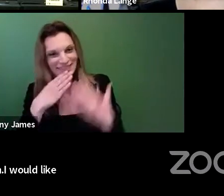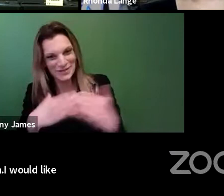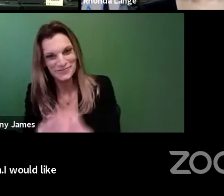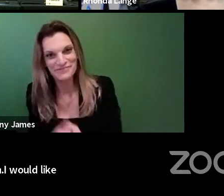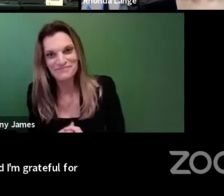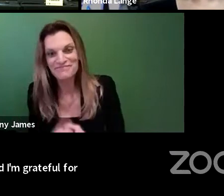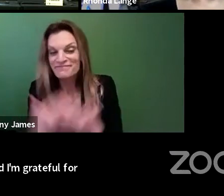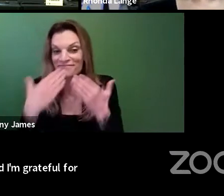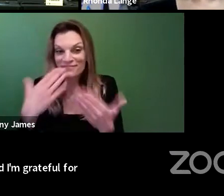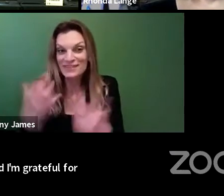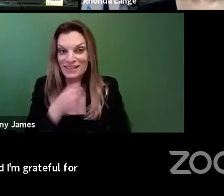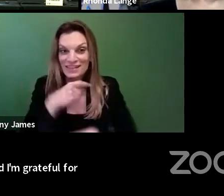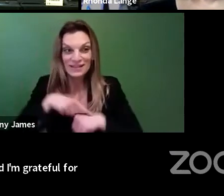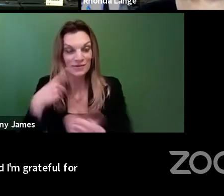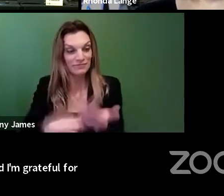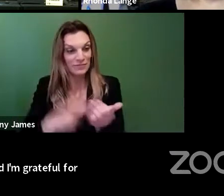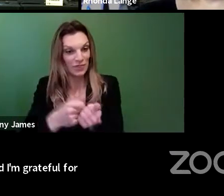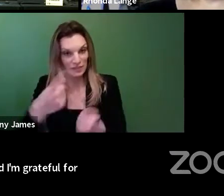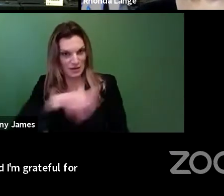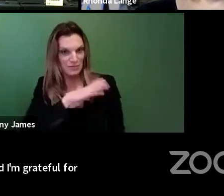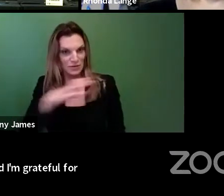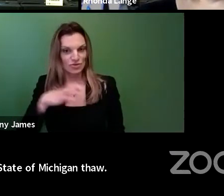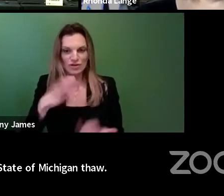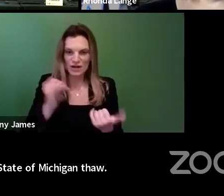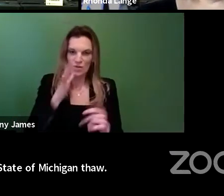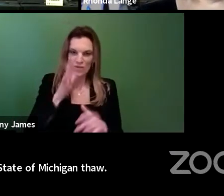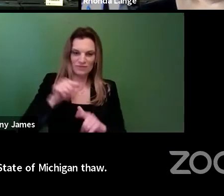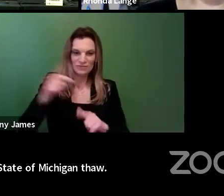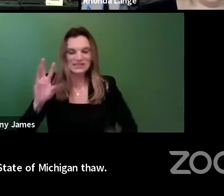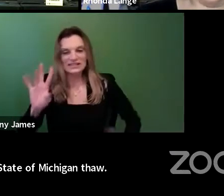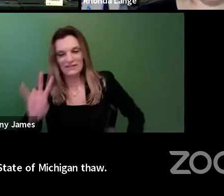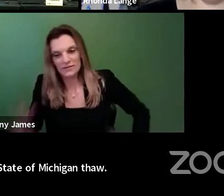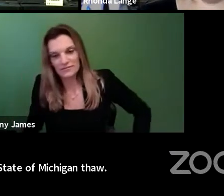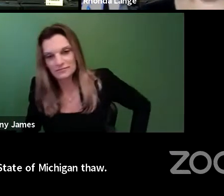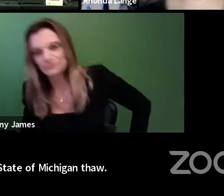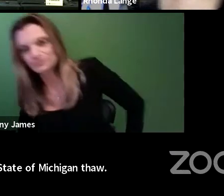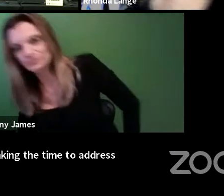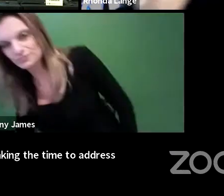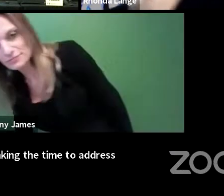taking the time to address the commission. And we'll move to 7.